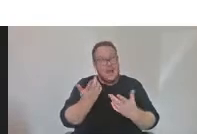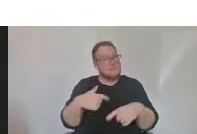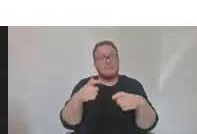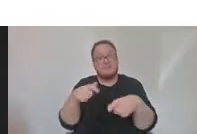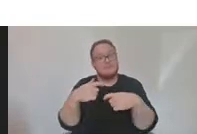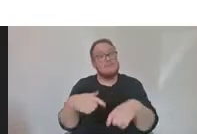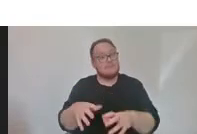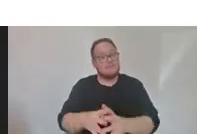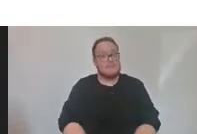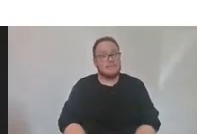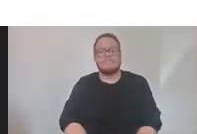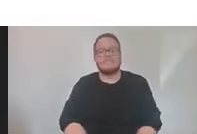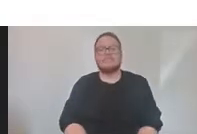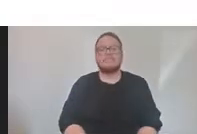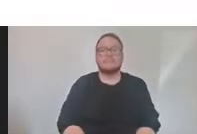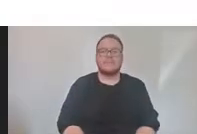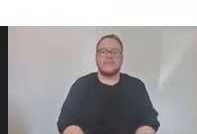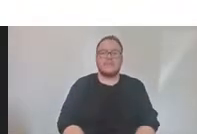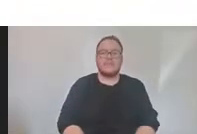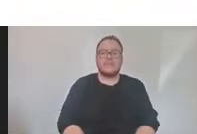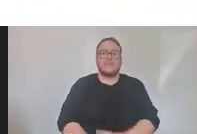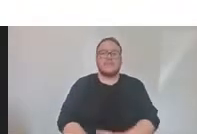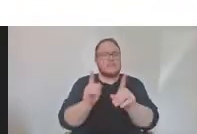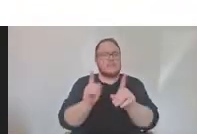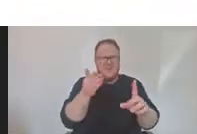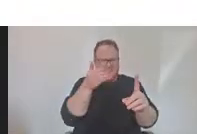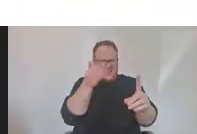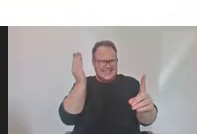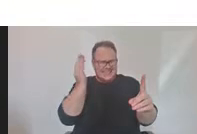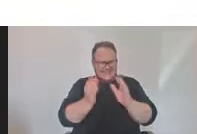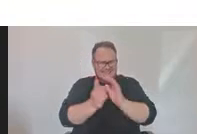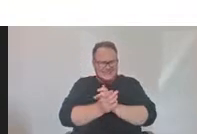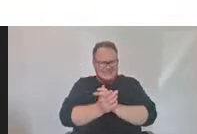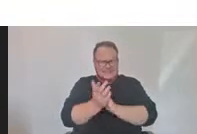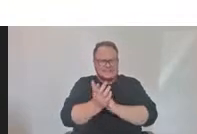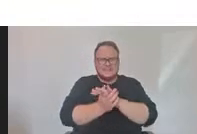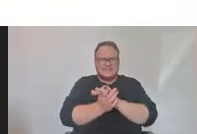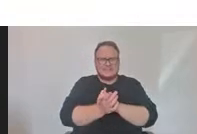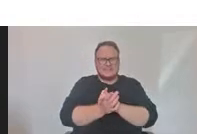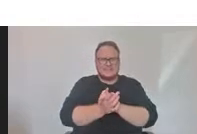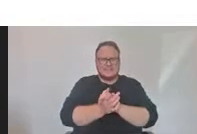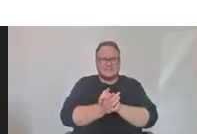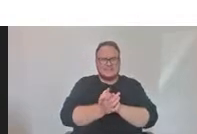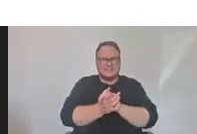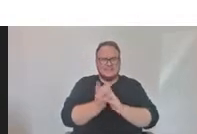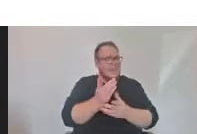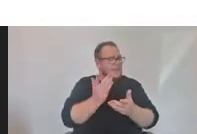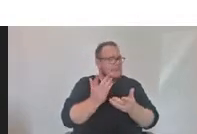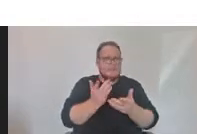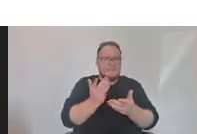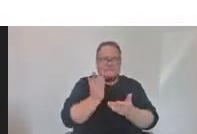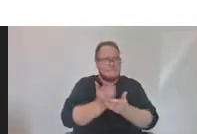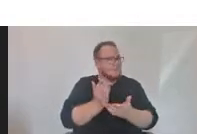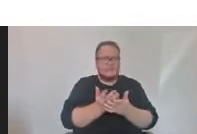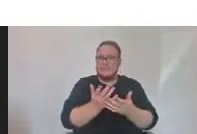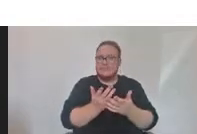please. So in terms of the identification, I think this was a real win for